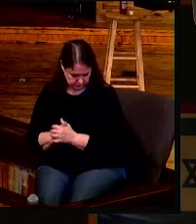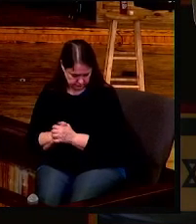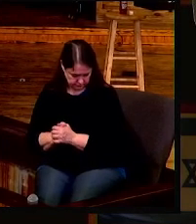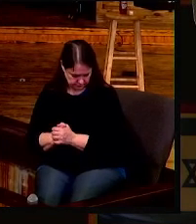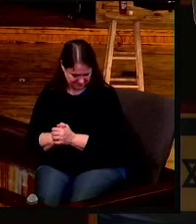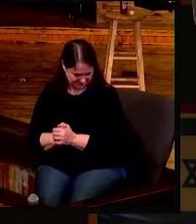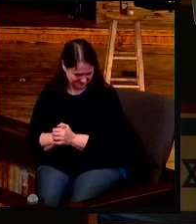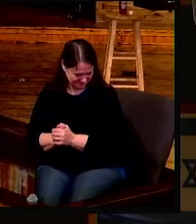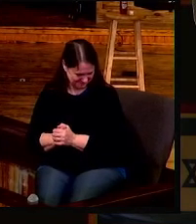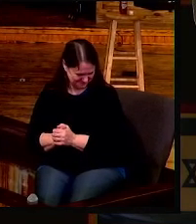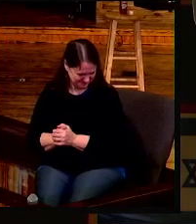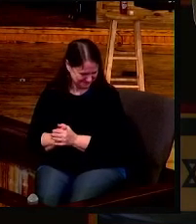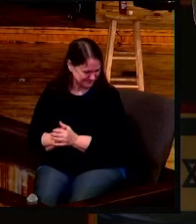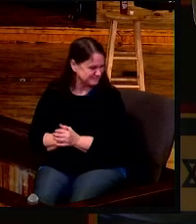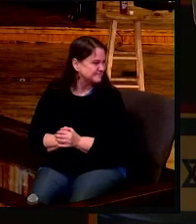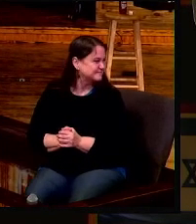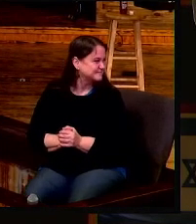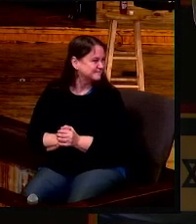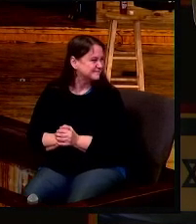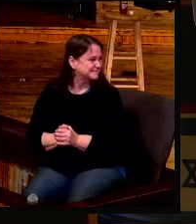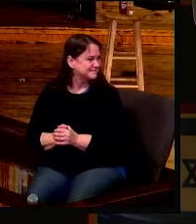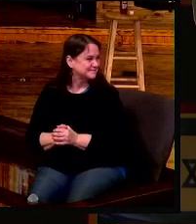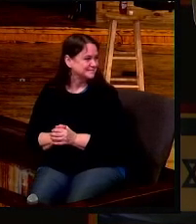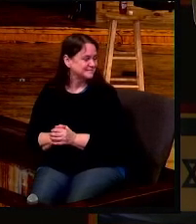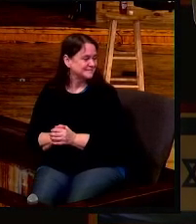There's just so many in the Proverbs. And